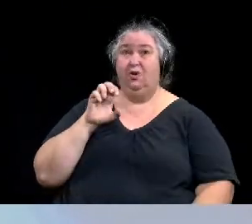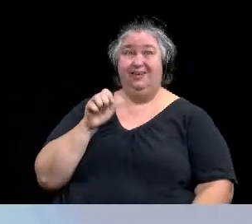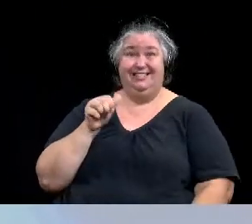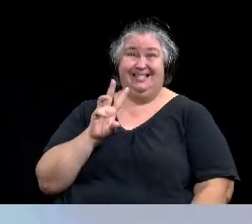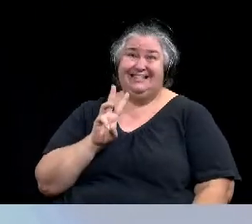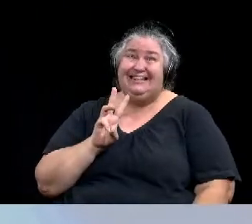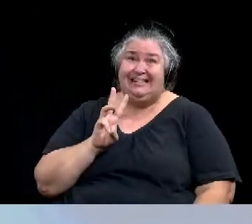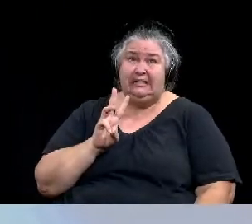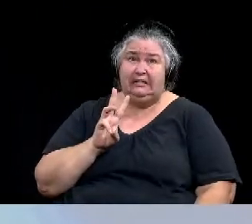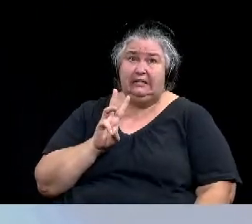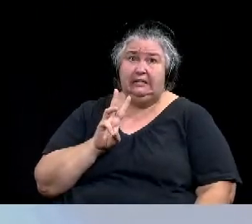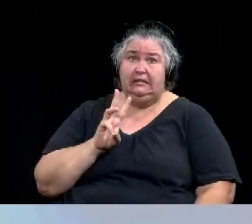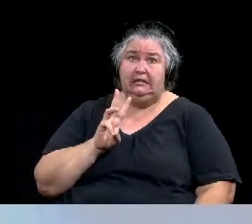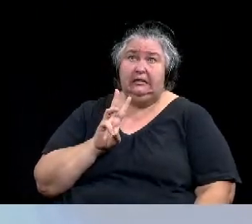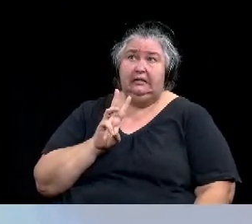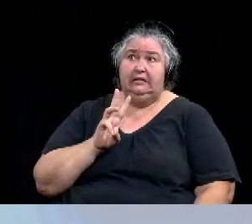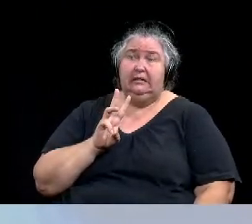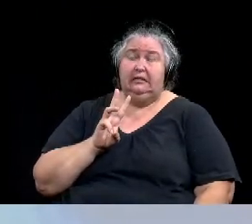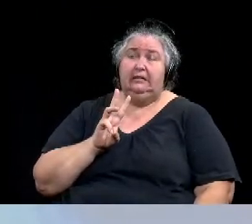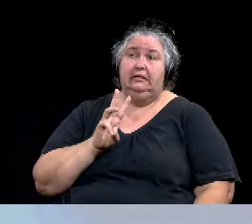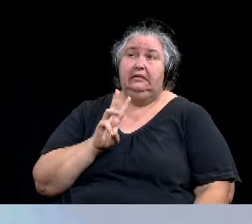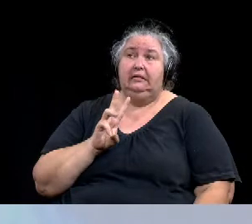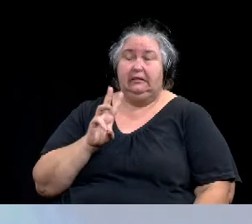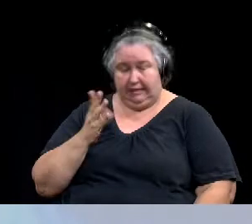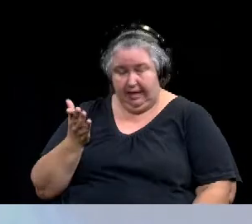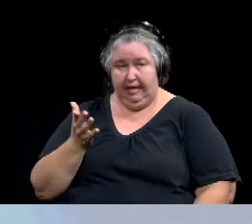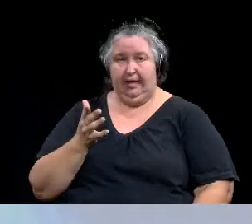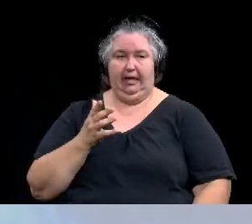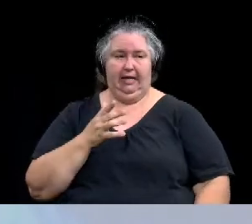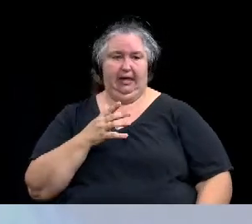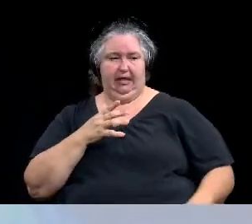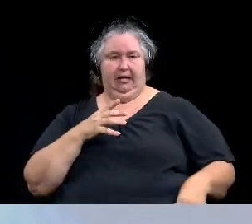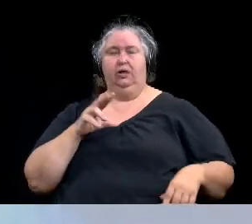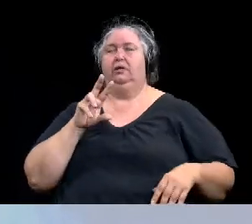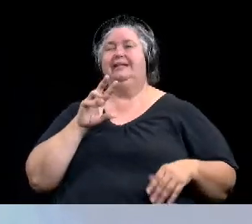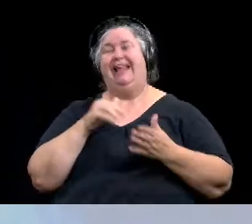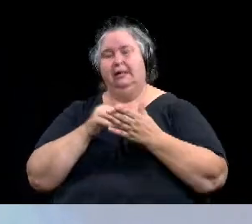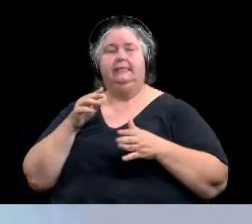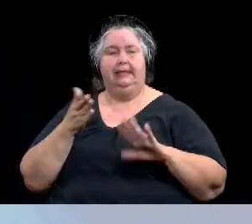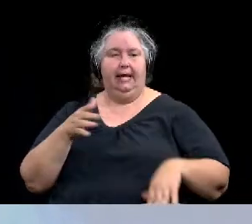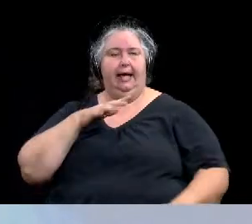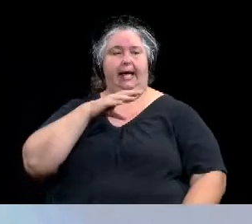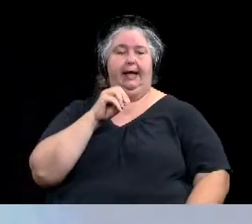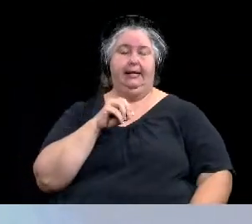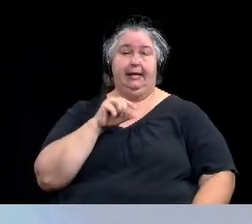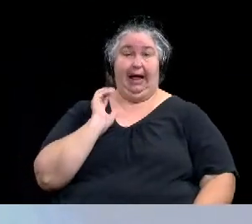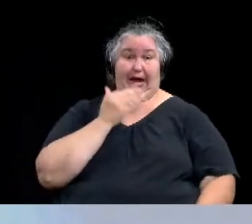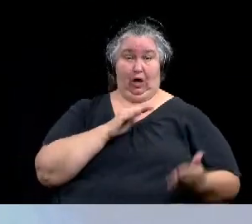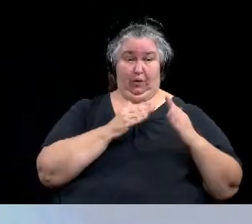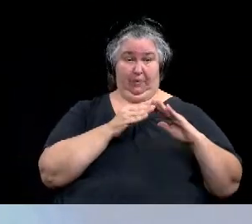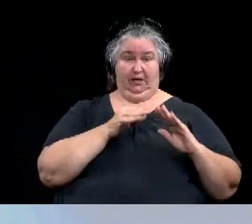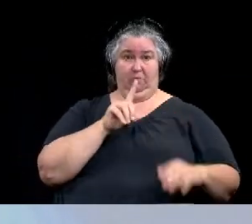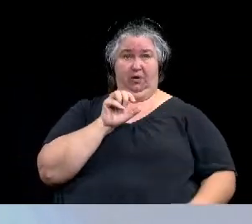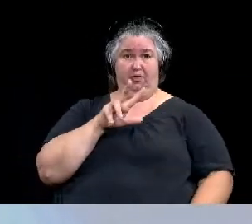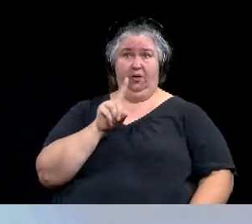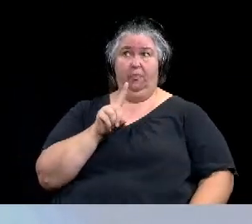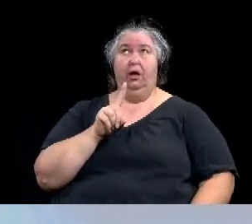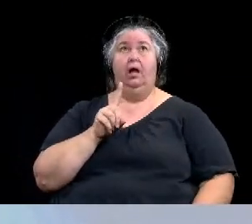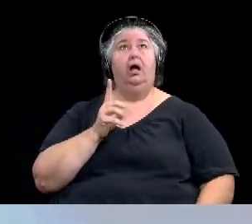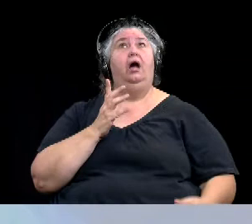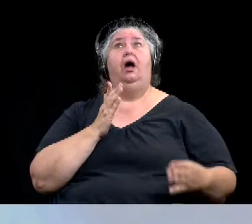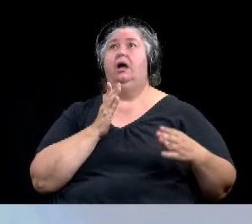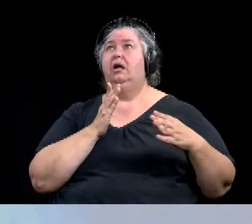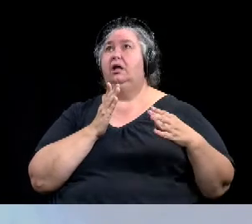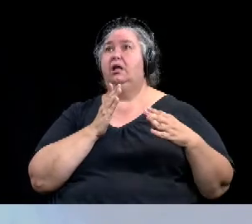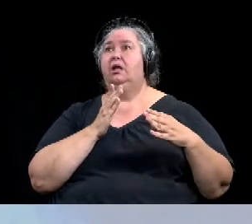deaths. And in our community, we're now at 131 deaths, with a total of over 9,000 cases.